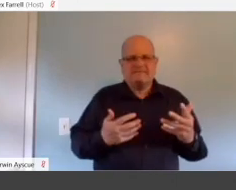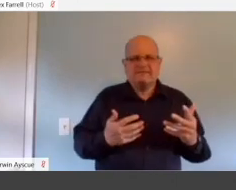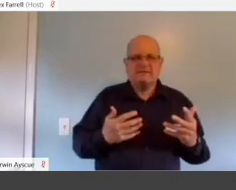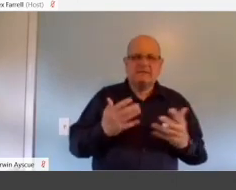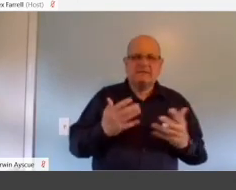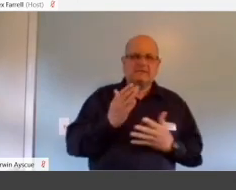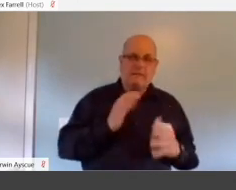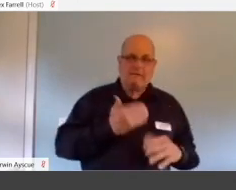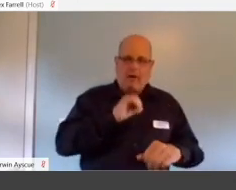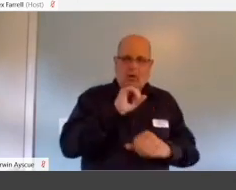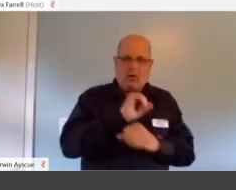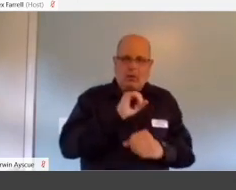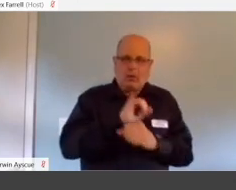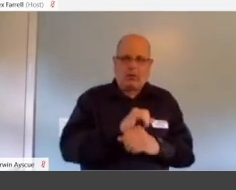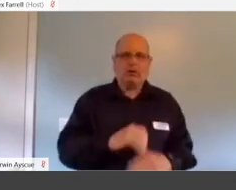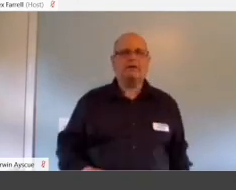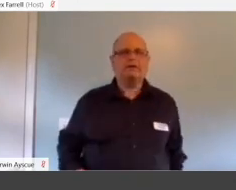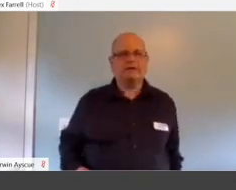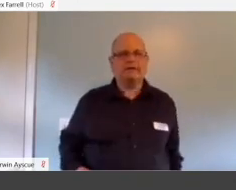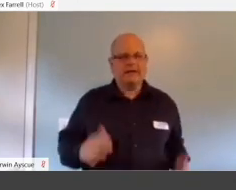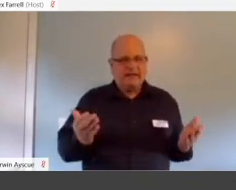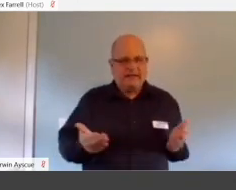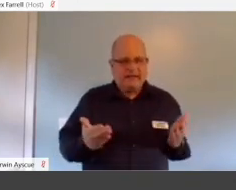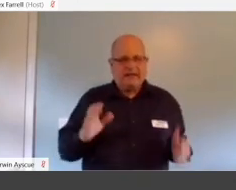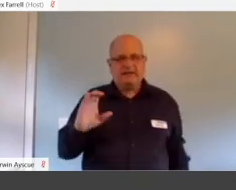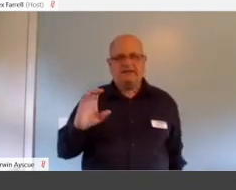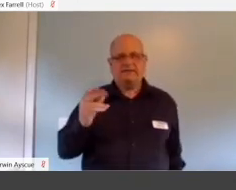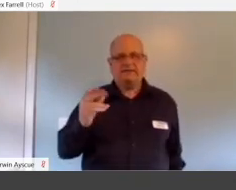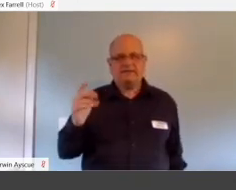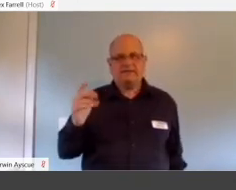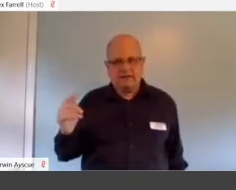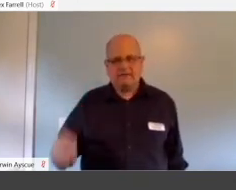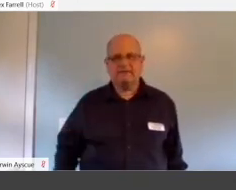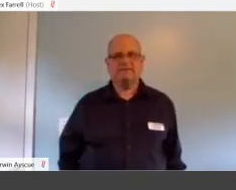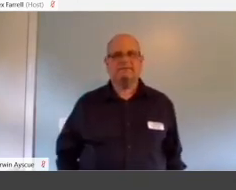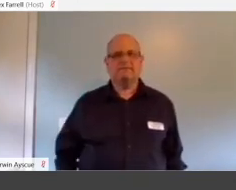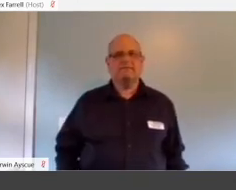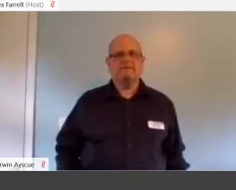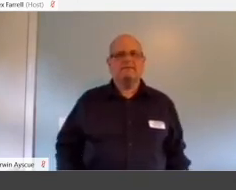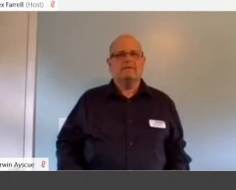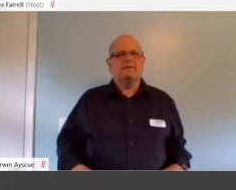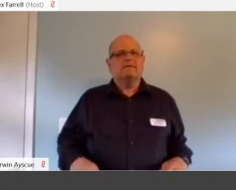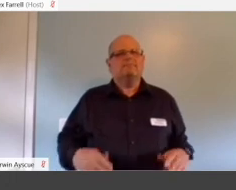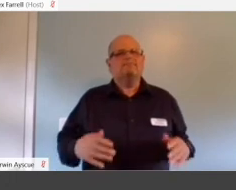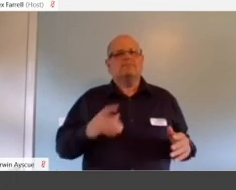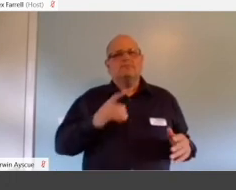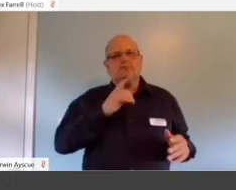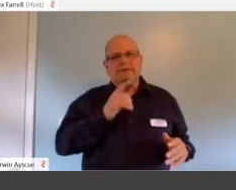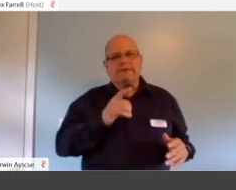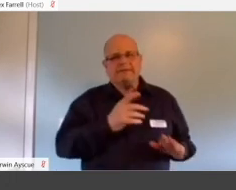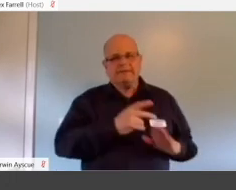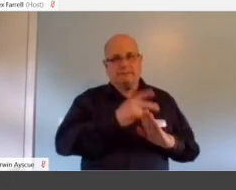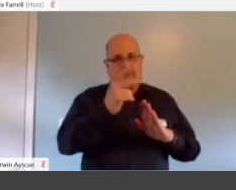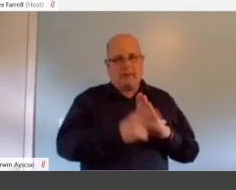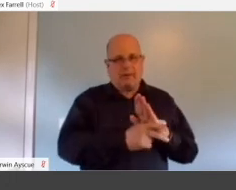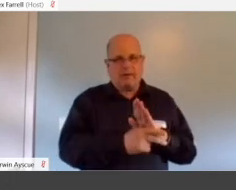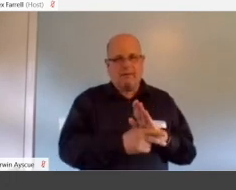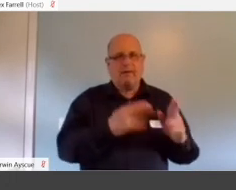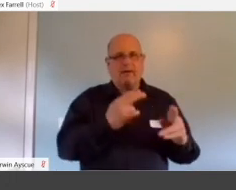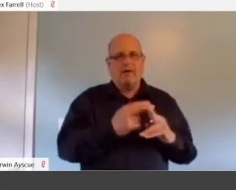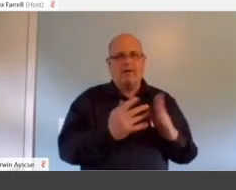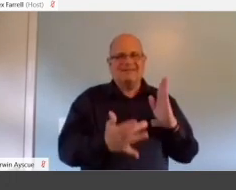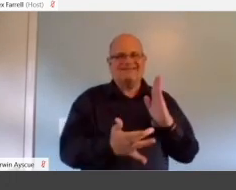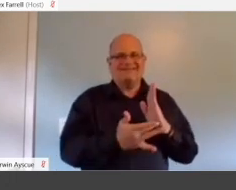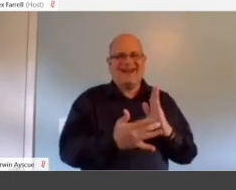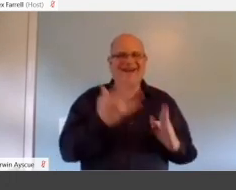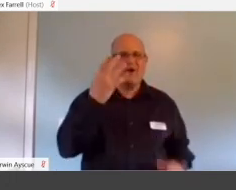Chattanooga around digital divide issues. And so there's a program here called Tech Goes Home that is part of